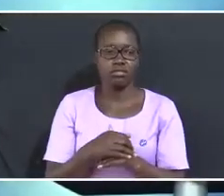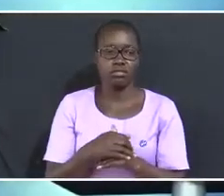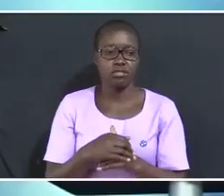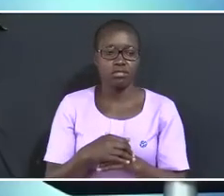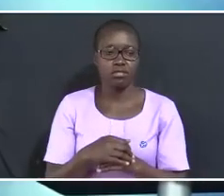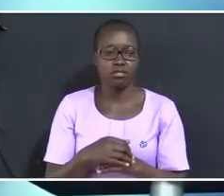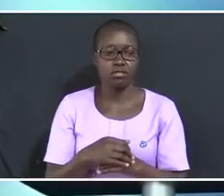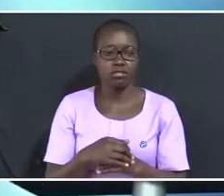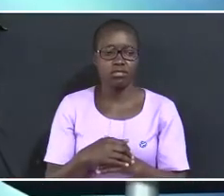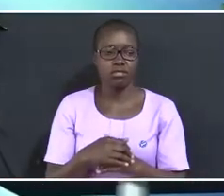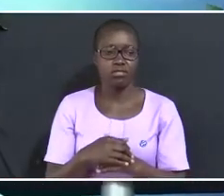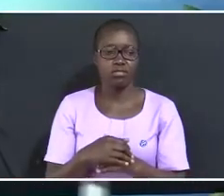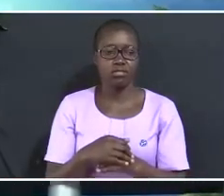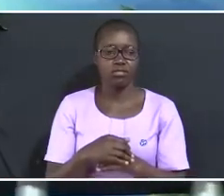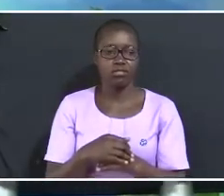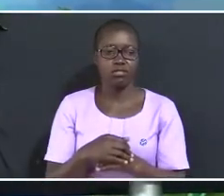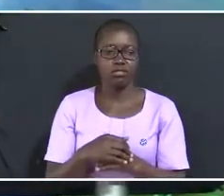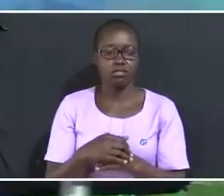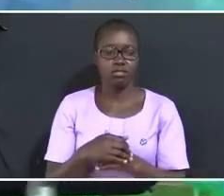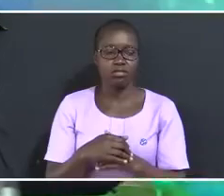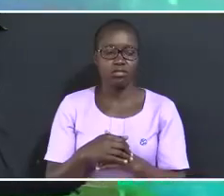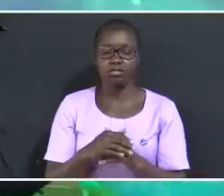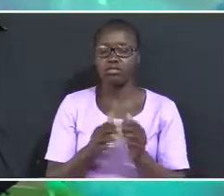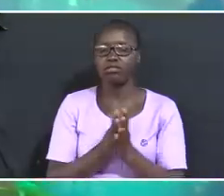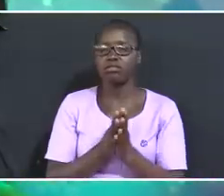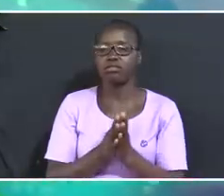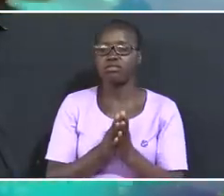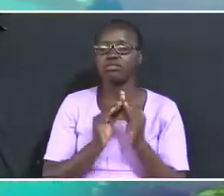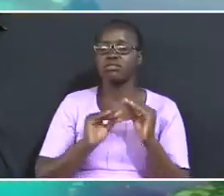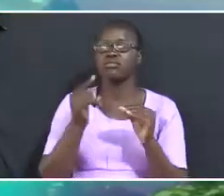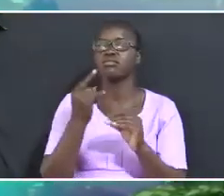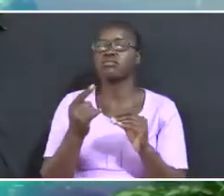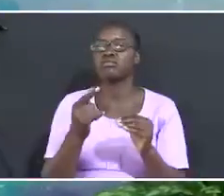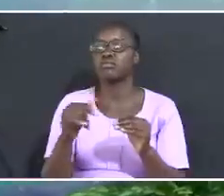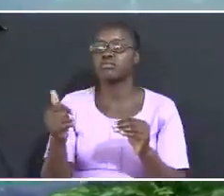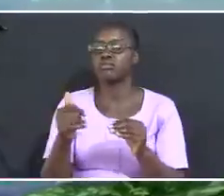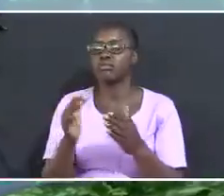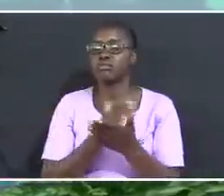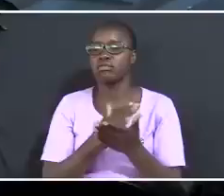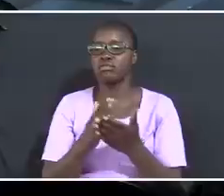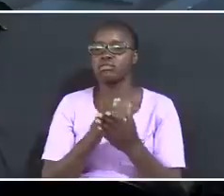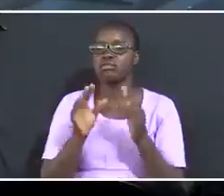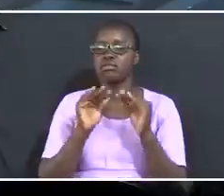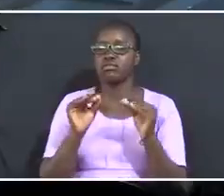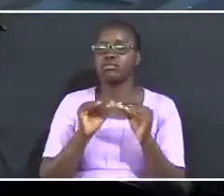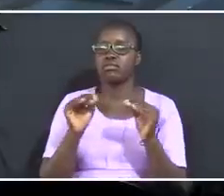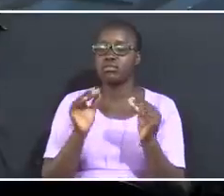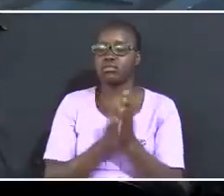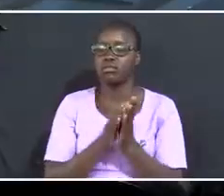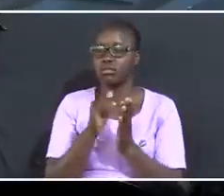I will handle one, then the rest of the department will handle the other.